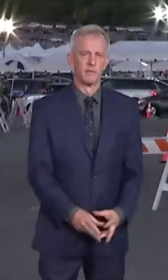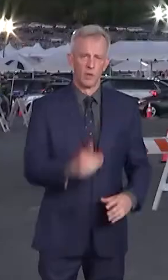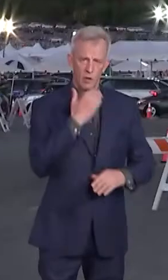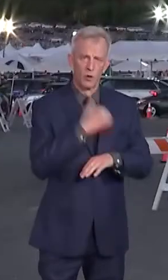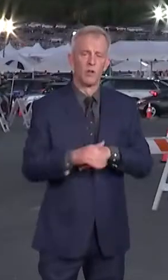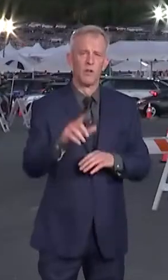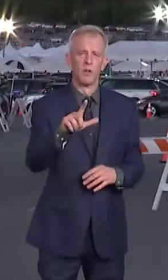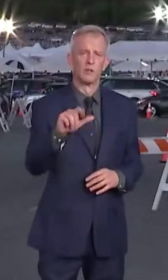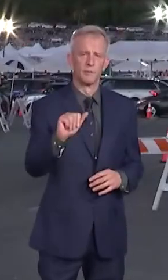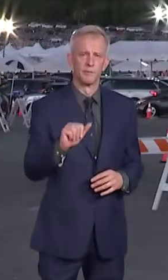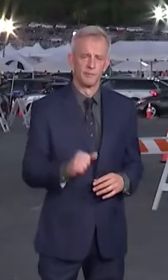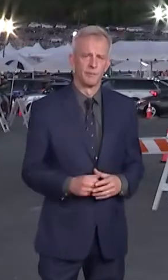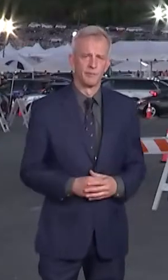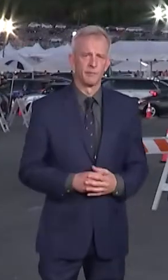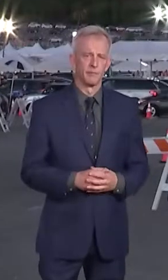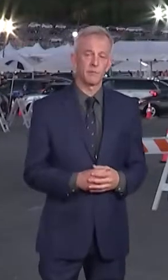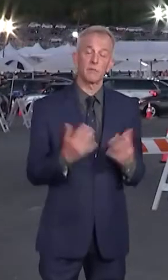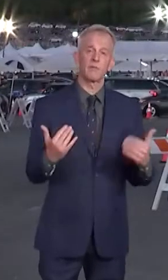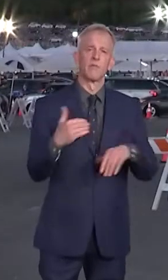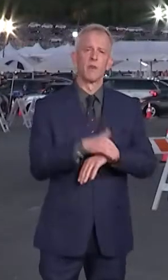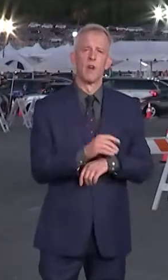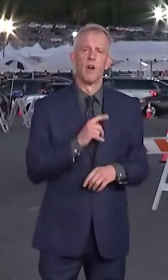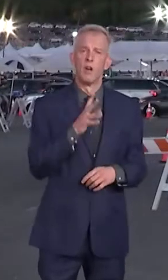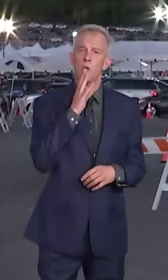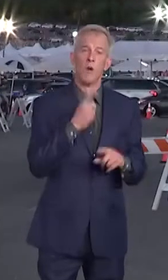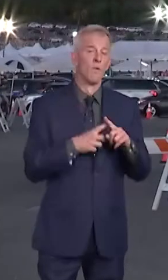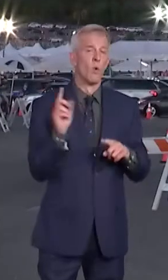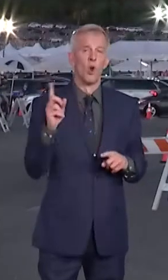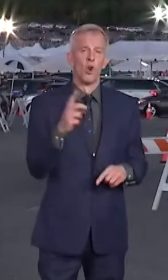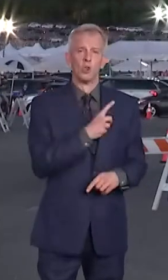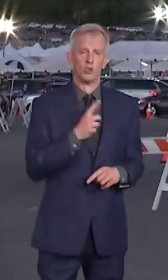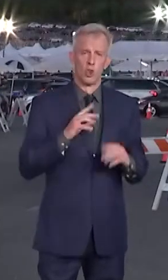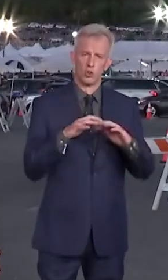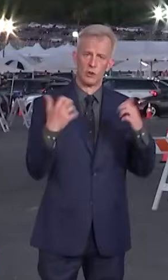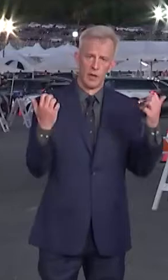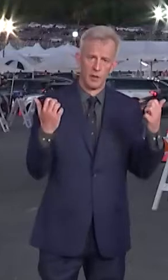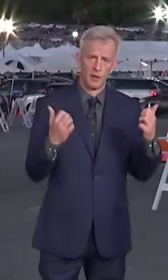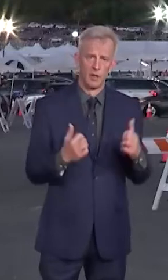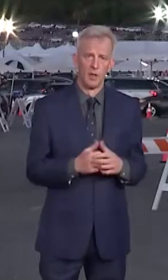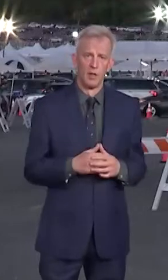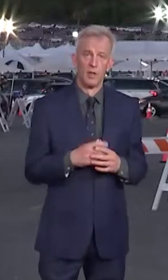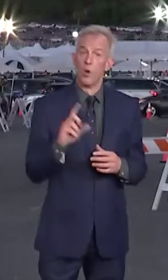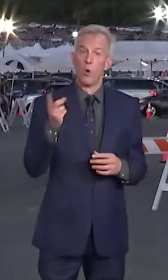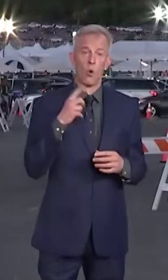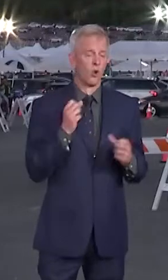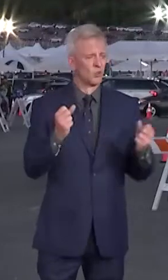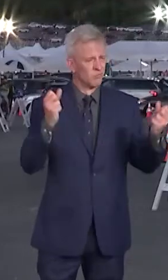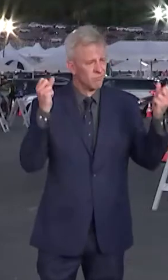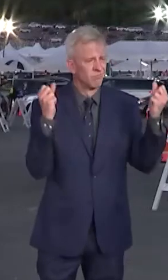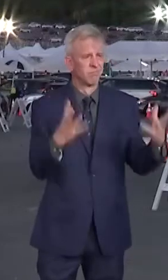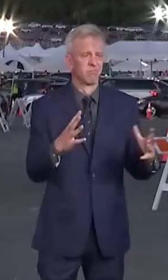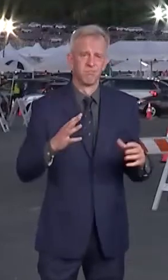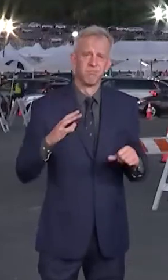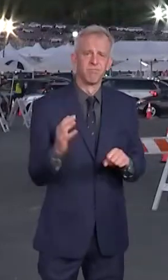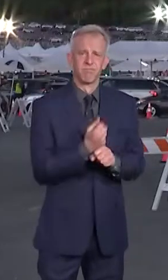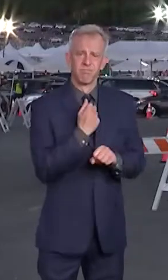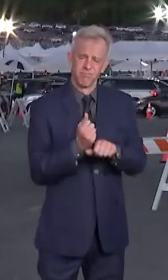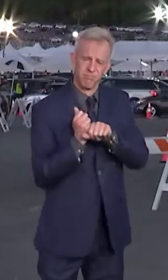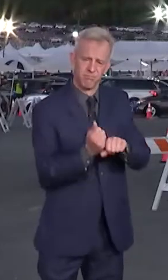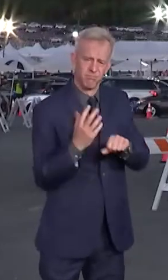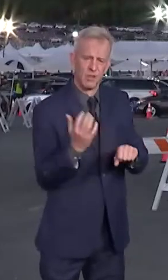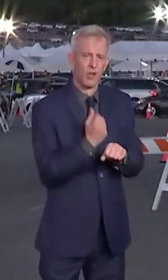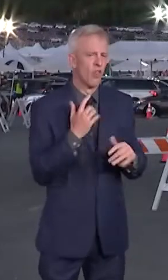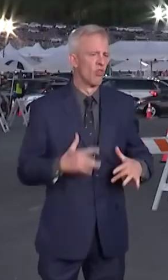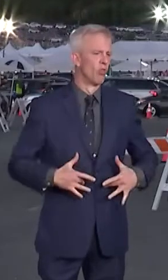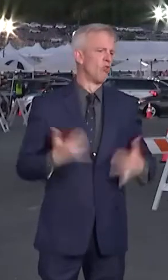Good evening, Los Angeles. Tonight I'm speaking to you from Dodger Stadium, the field of so many victories that has thrilled this city